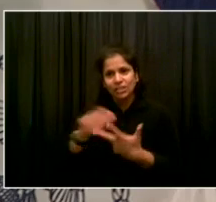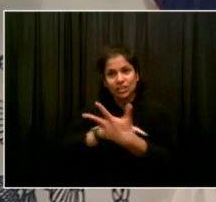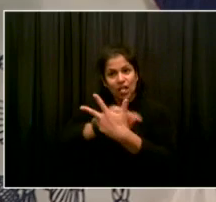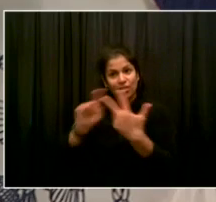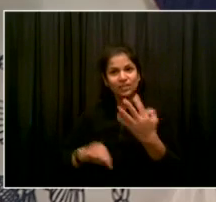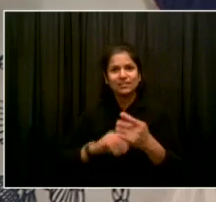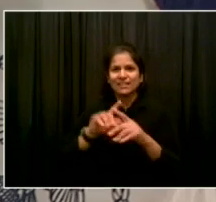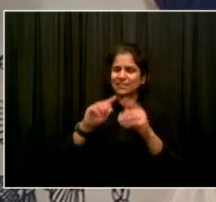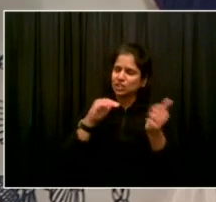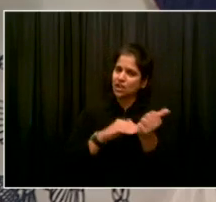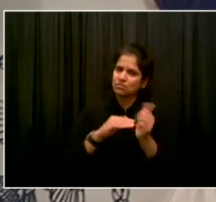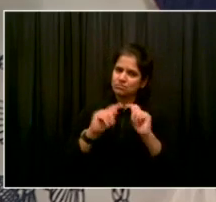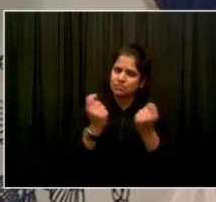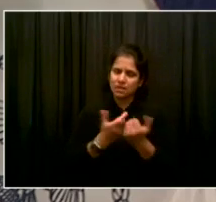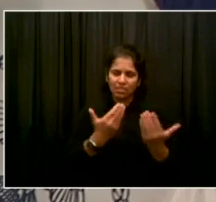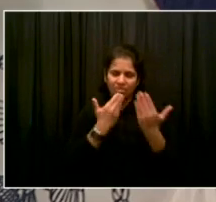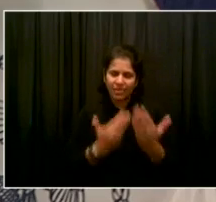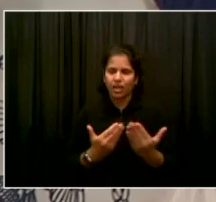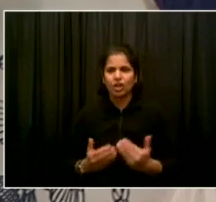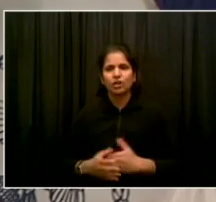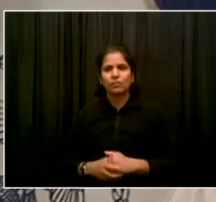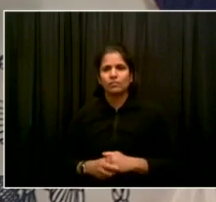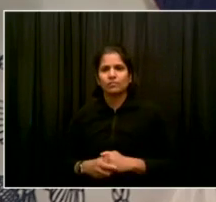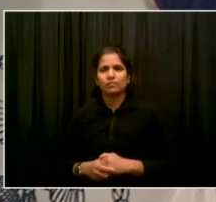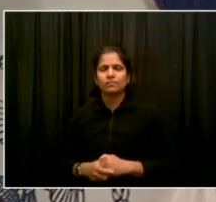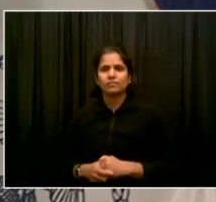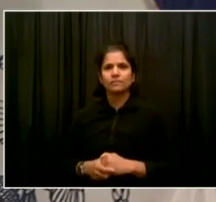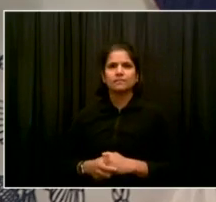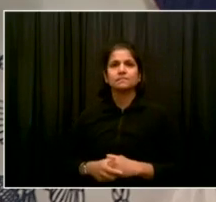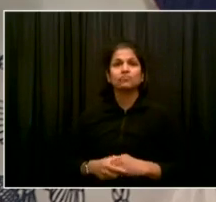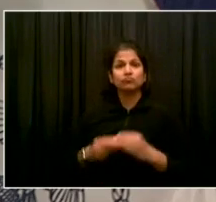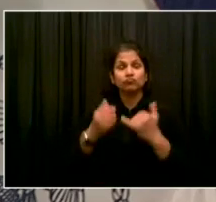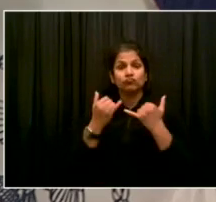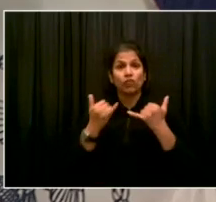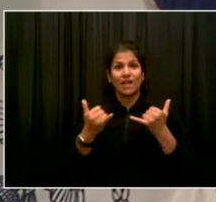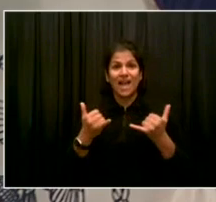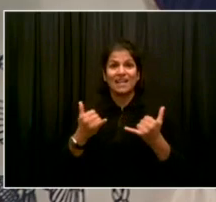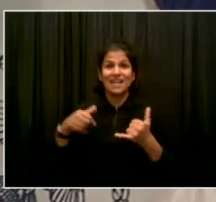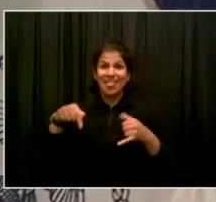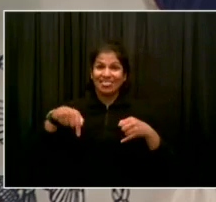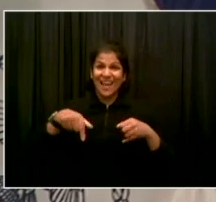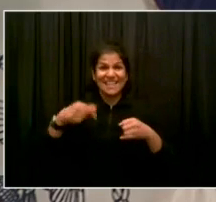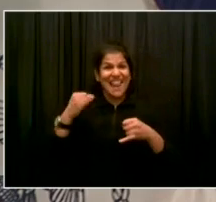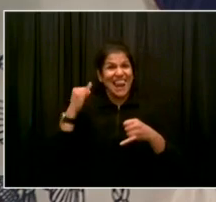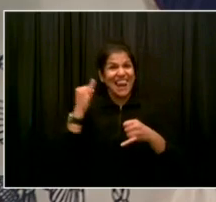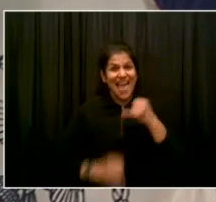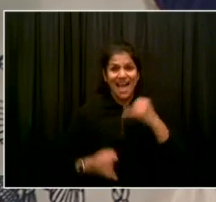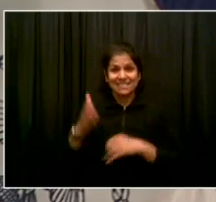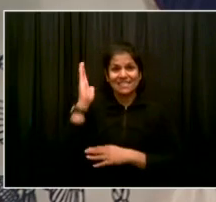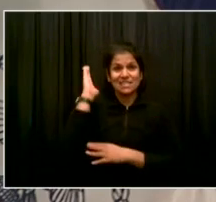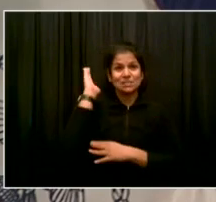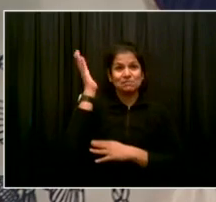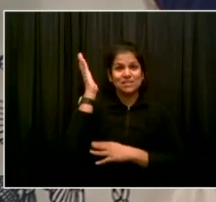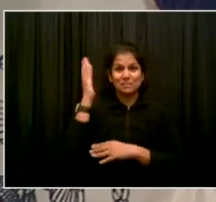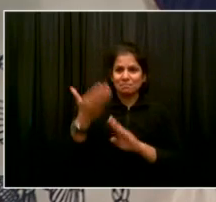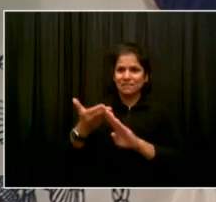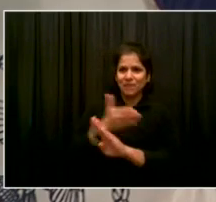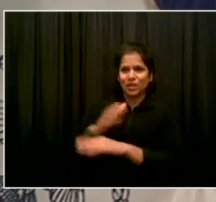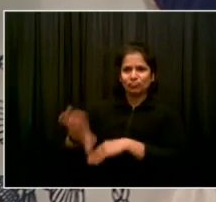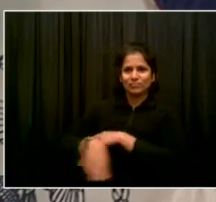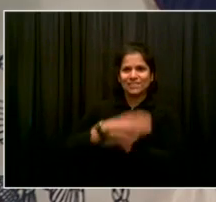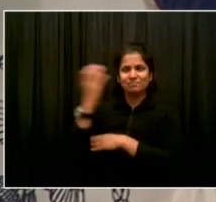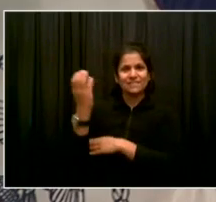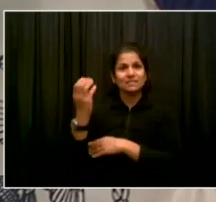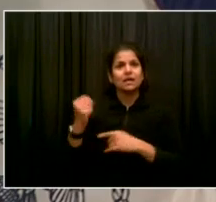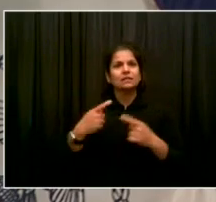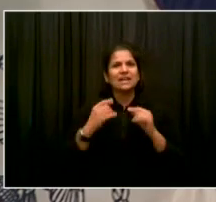And right now, this is our last scheduled press conference before Christmas. That obviously might change depending on current events. But I